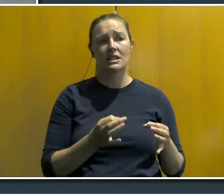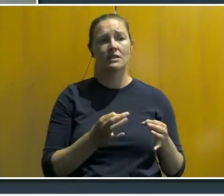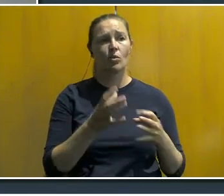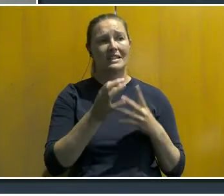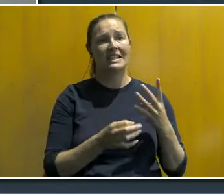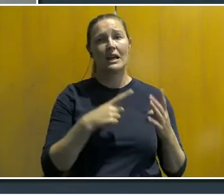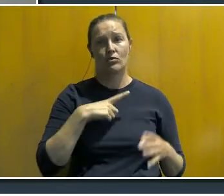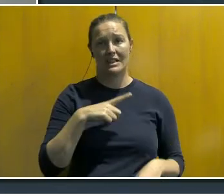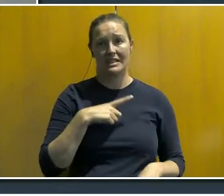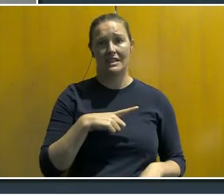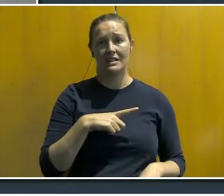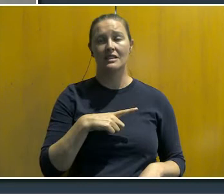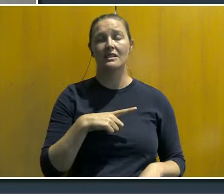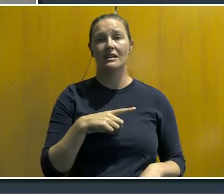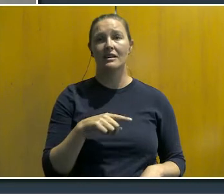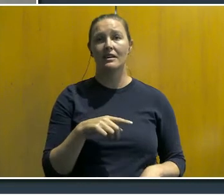the community